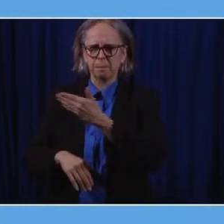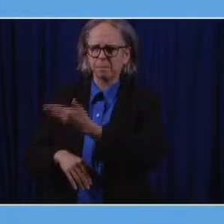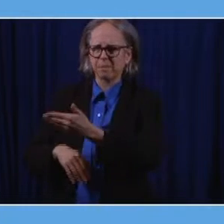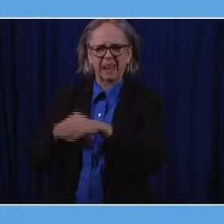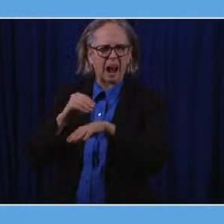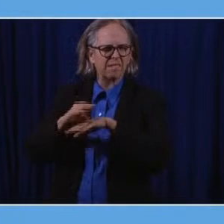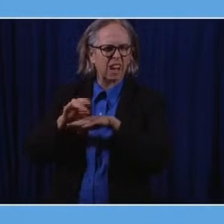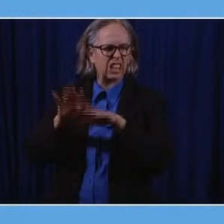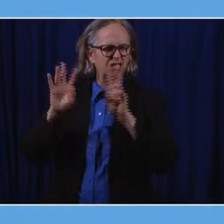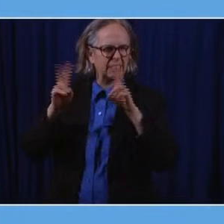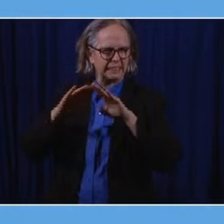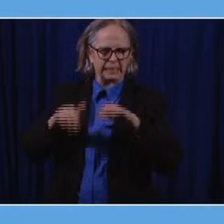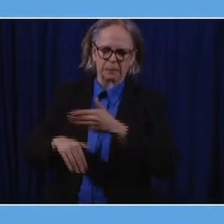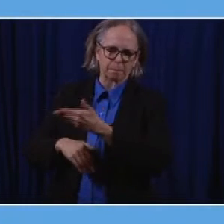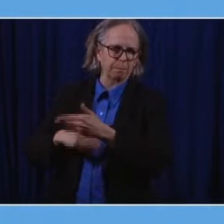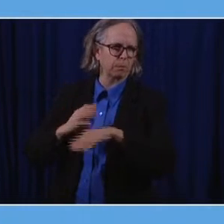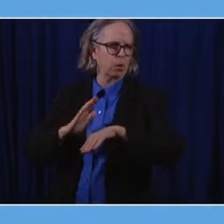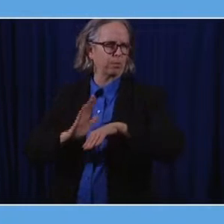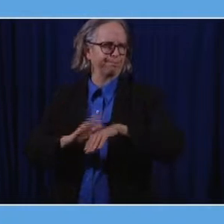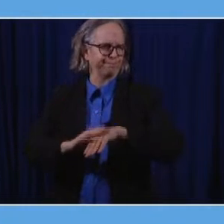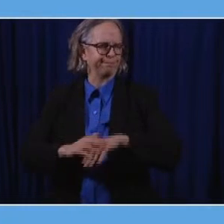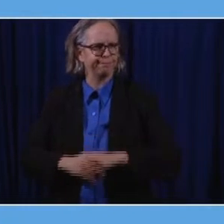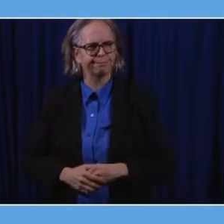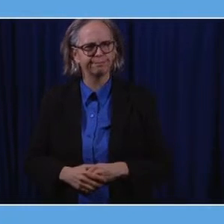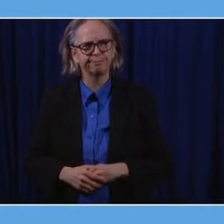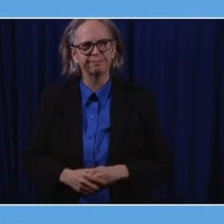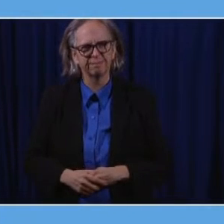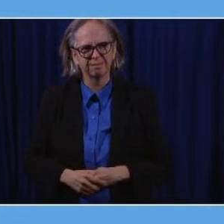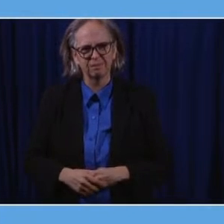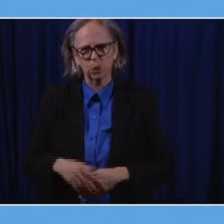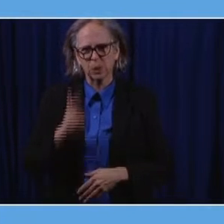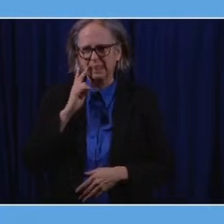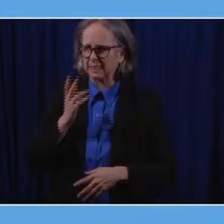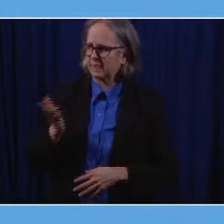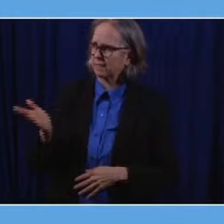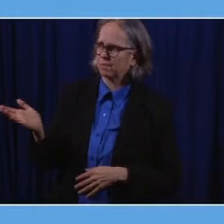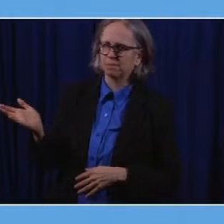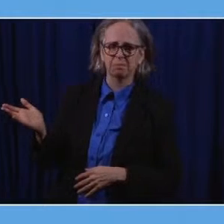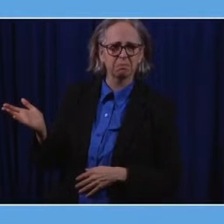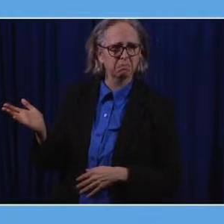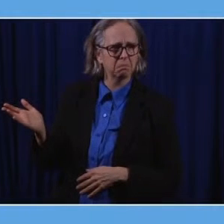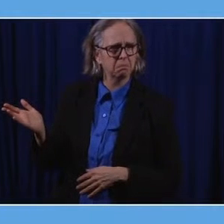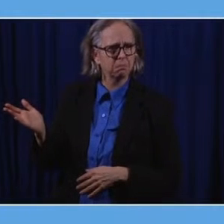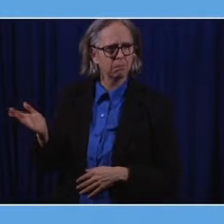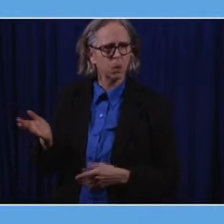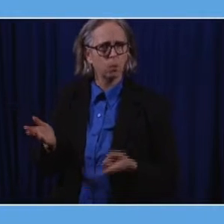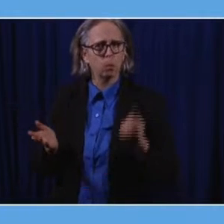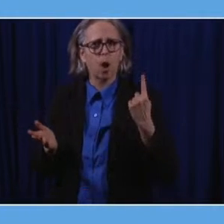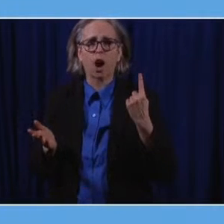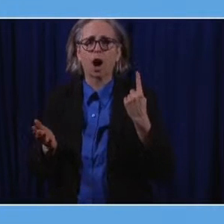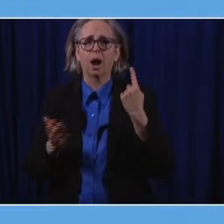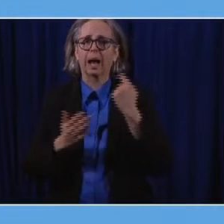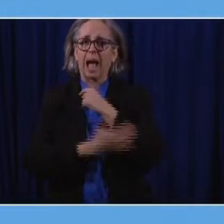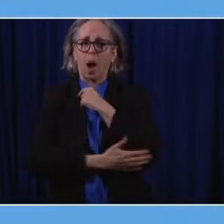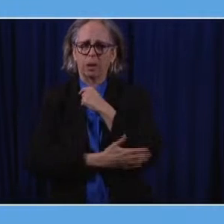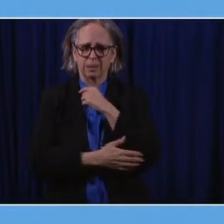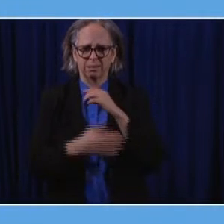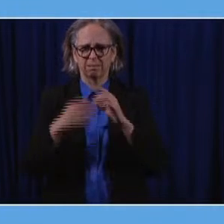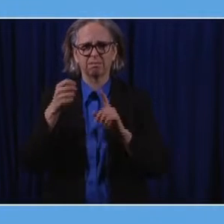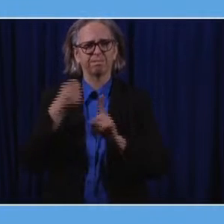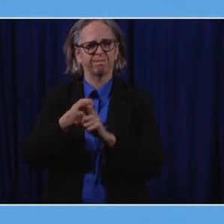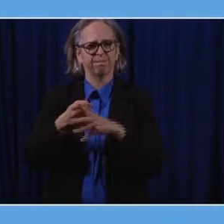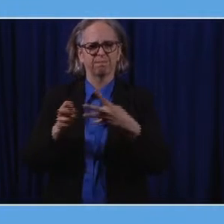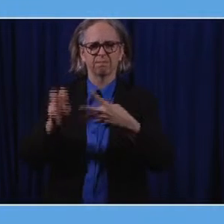As we look at today's advisory system, we have one county continuing at purple, and that is Richland